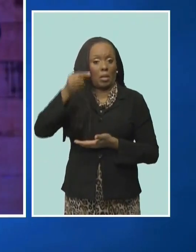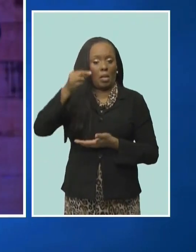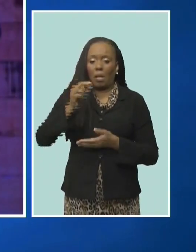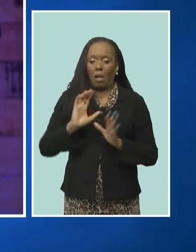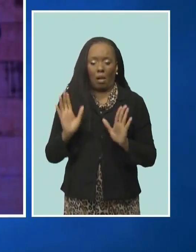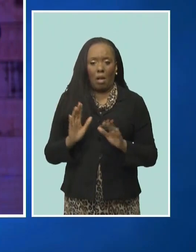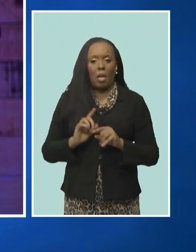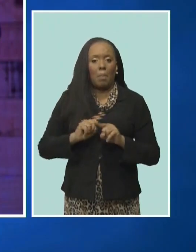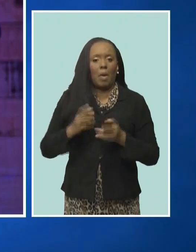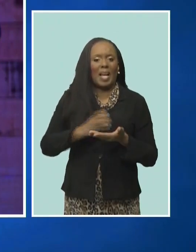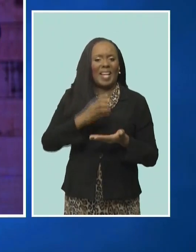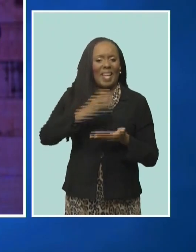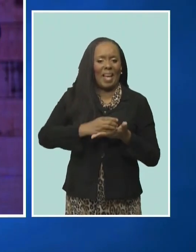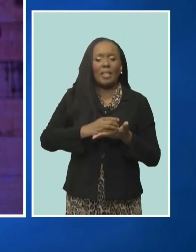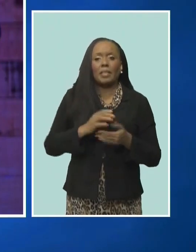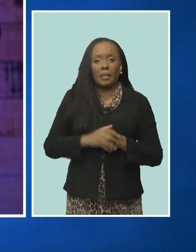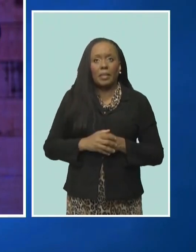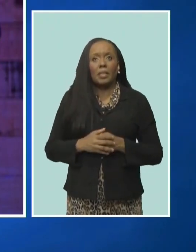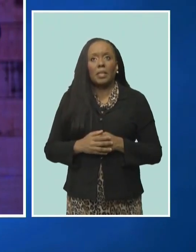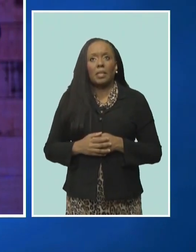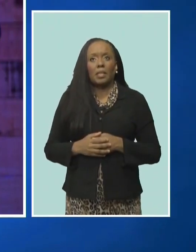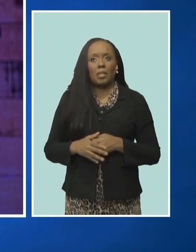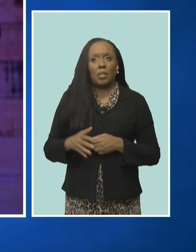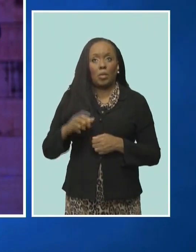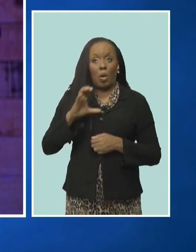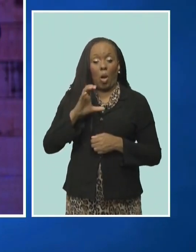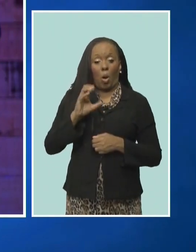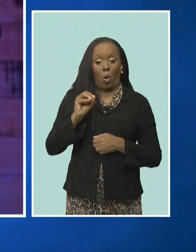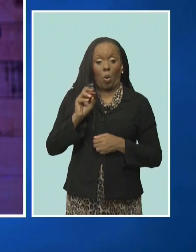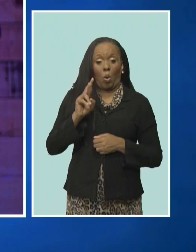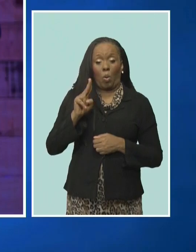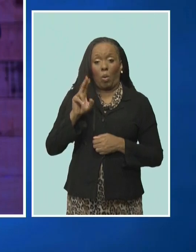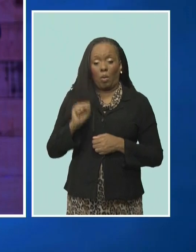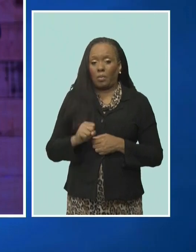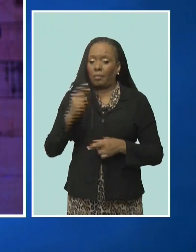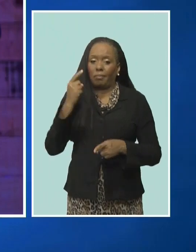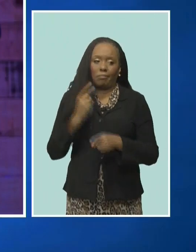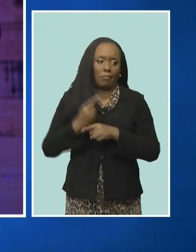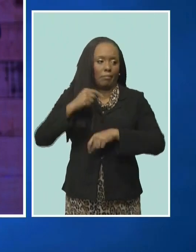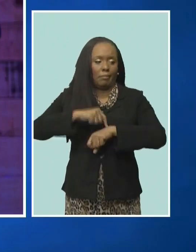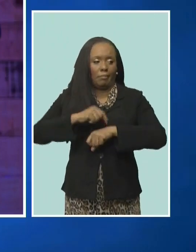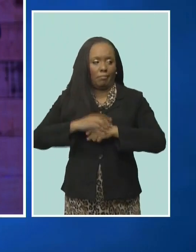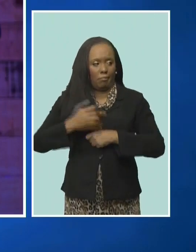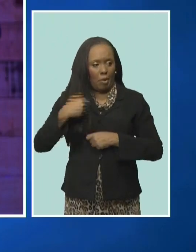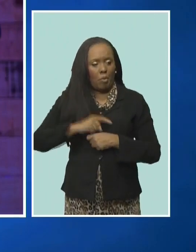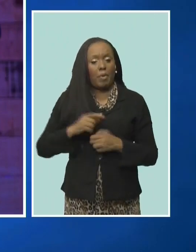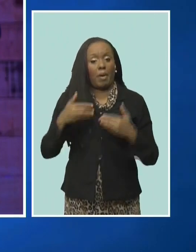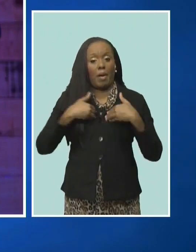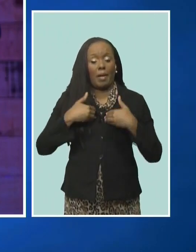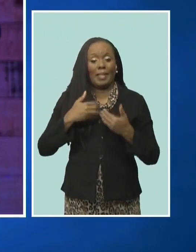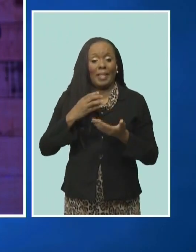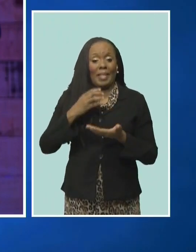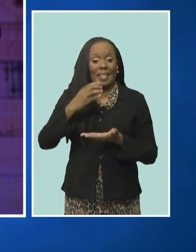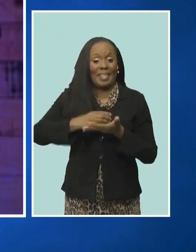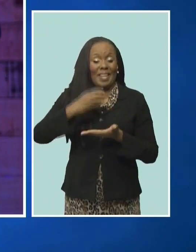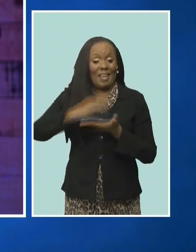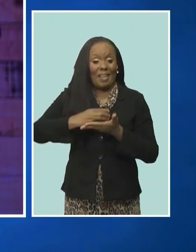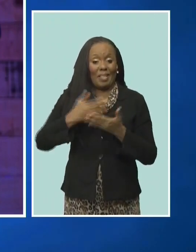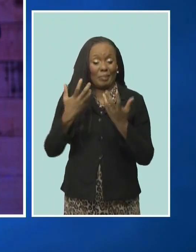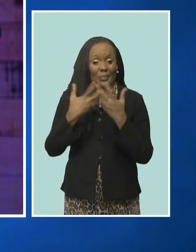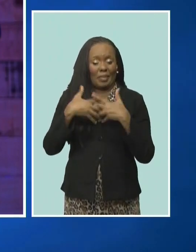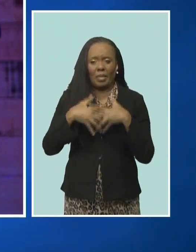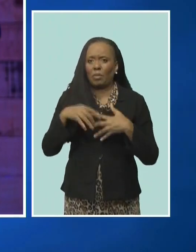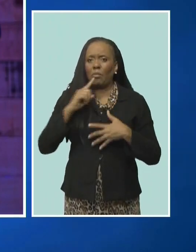Chorus came around at the right time because we already had the canning machine, and we were quite